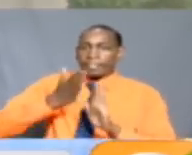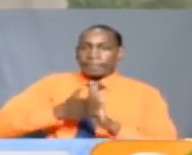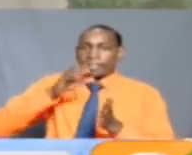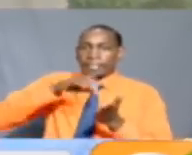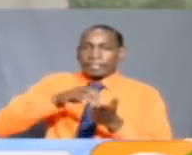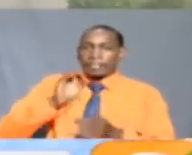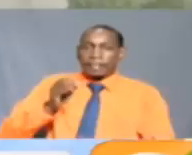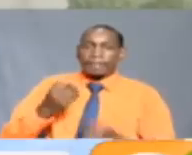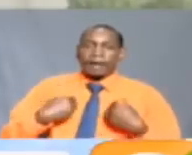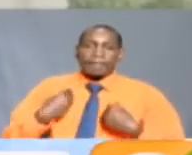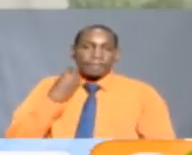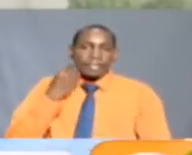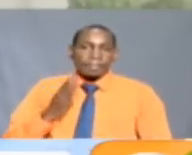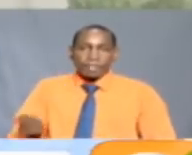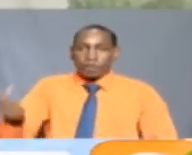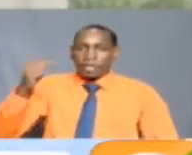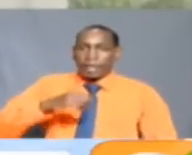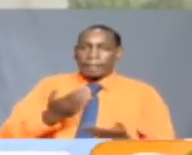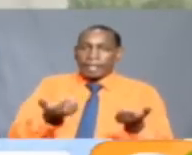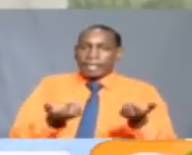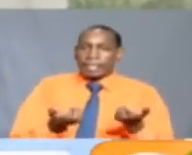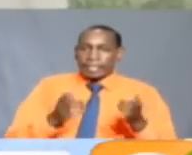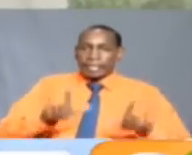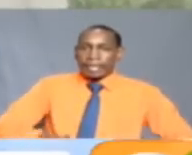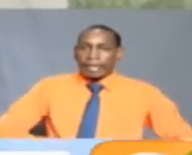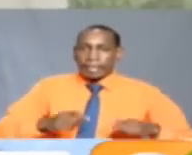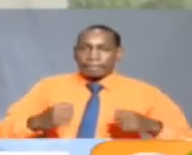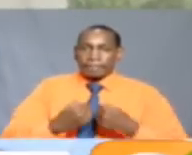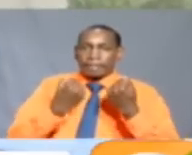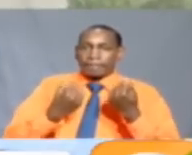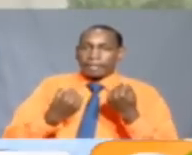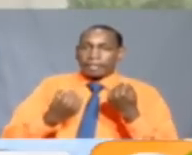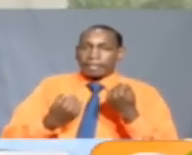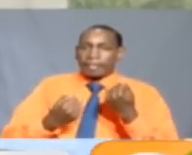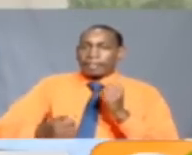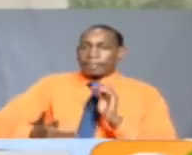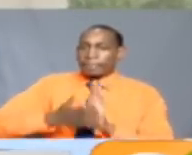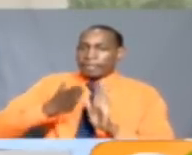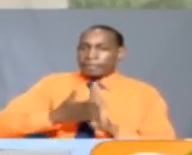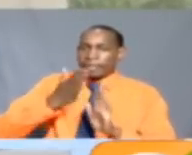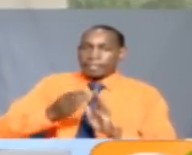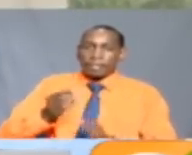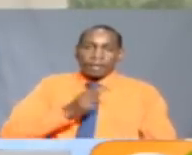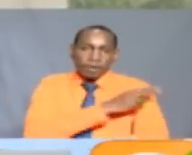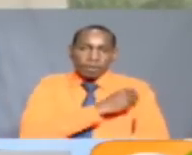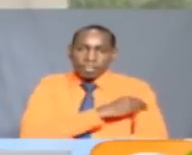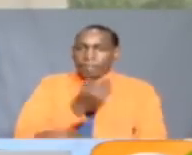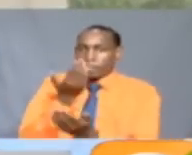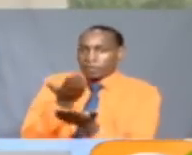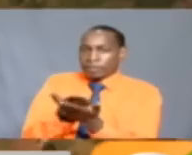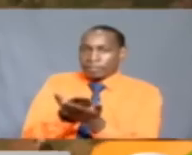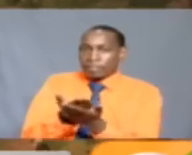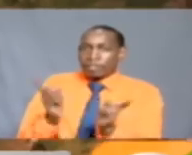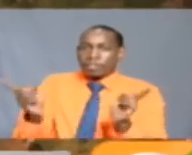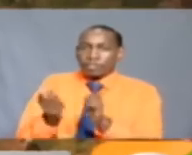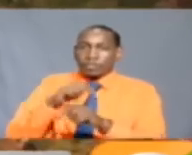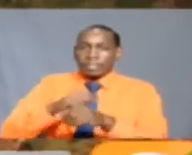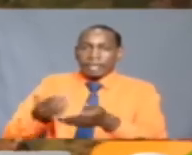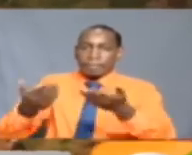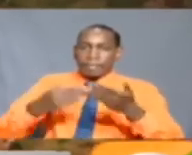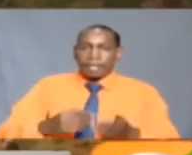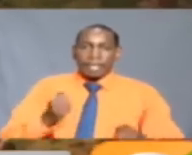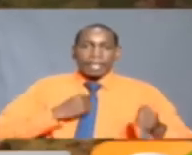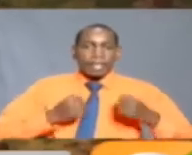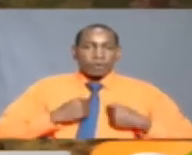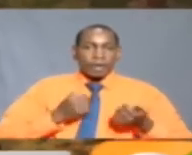a patient that comes in and needs, you know, something life-saving in a critical emergency, the hospital can just ask for it and it's there in minutes. Rwanda may